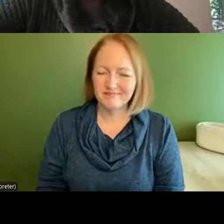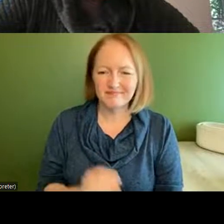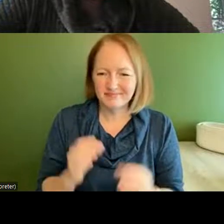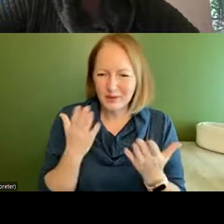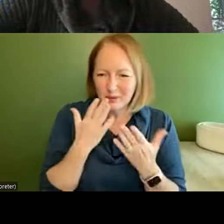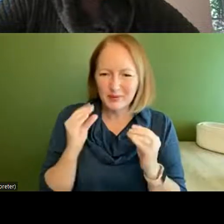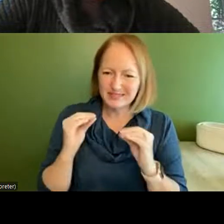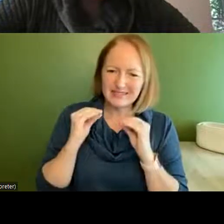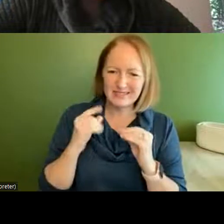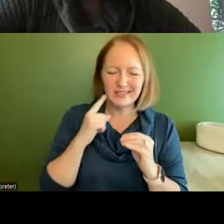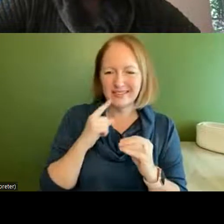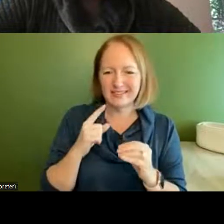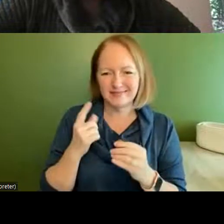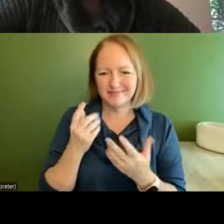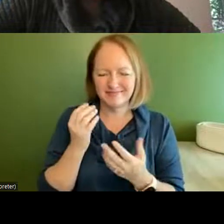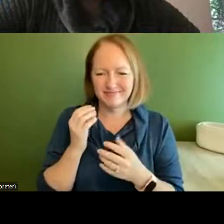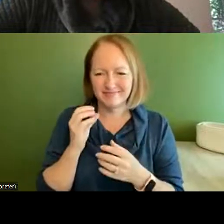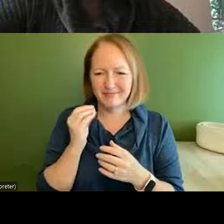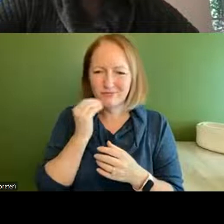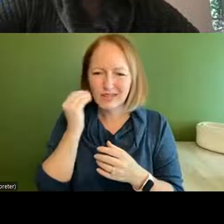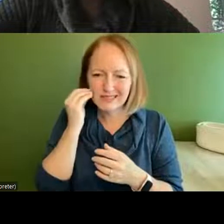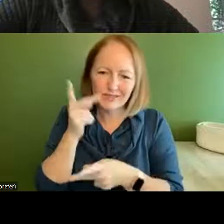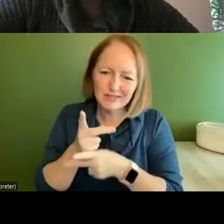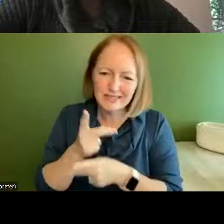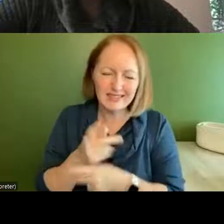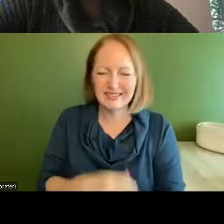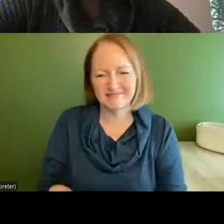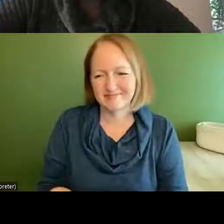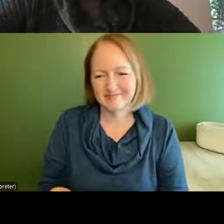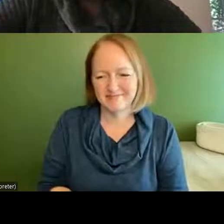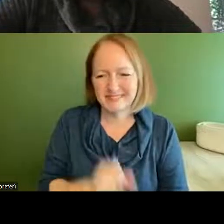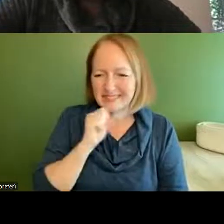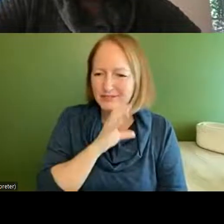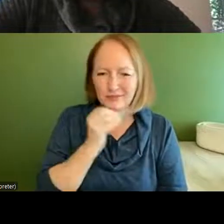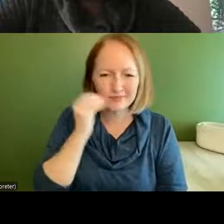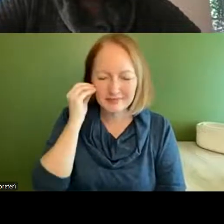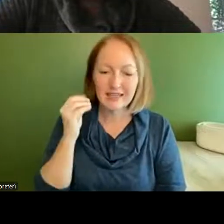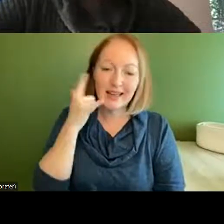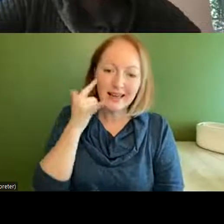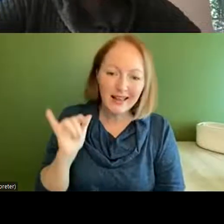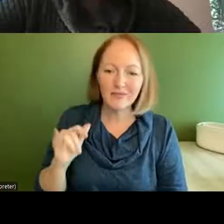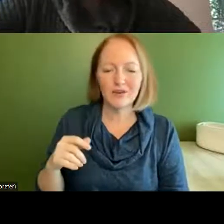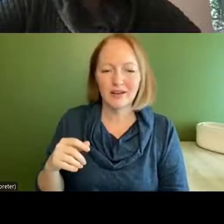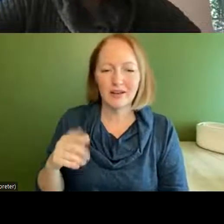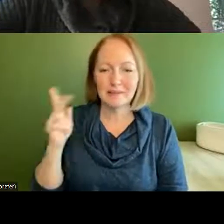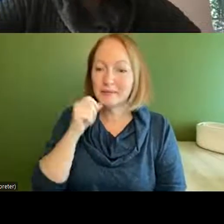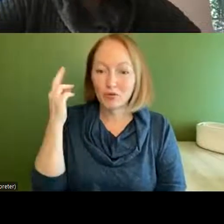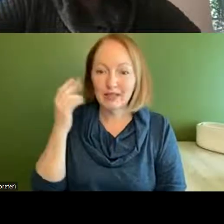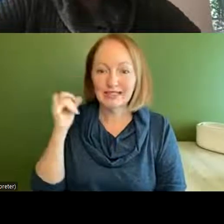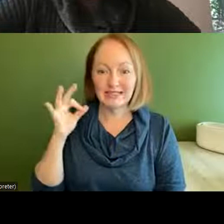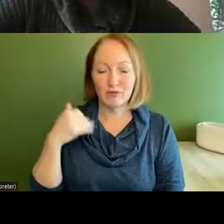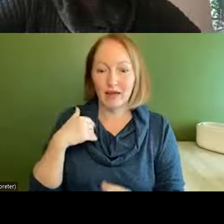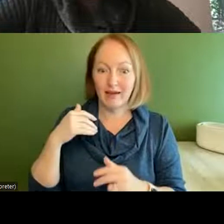trained in a residential facility. And you have what California doesn't, what you folks don't realize is you have a built-in